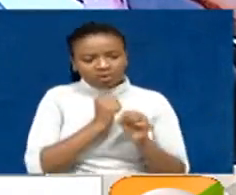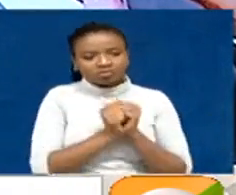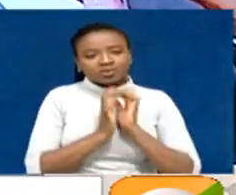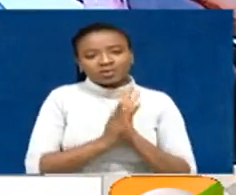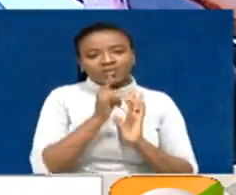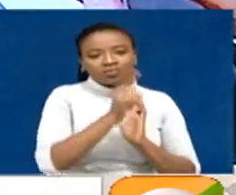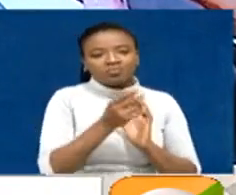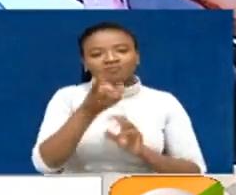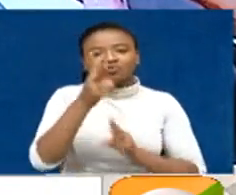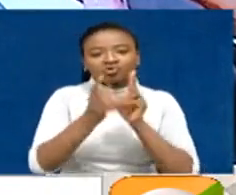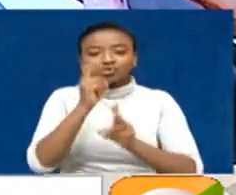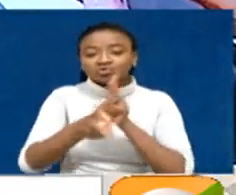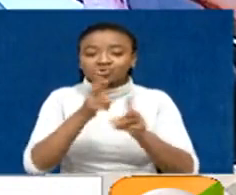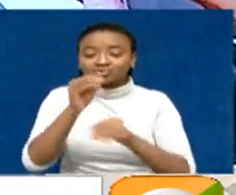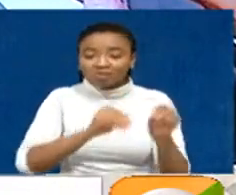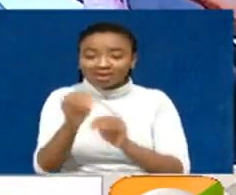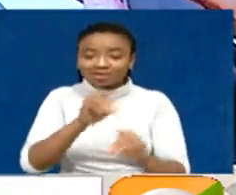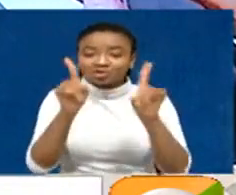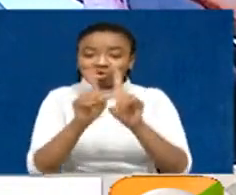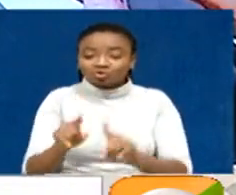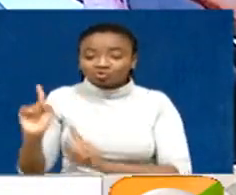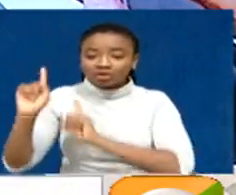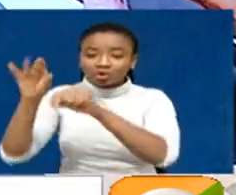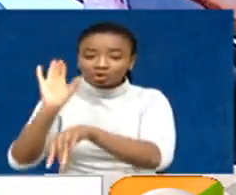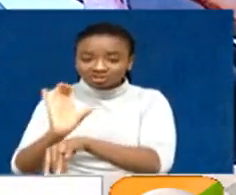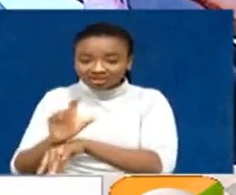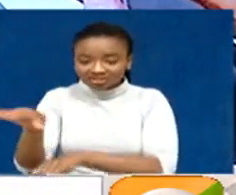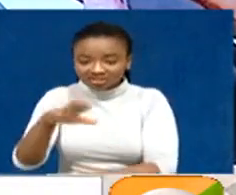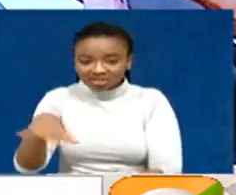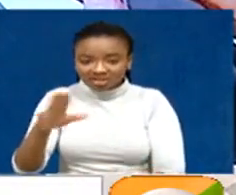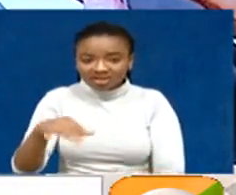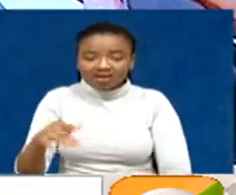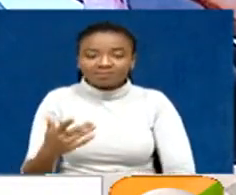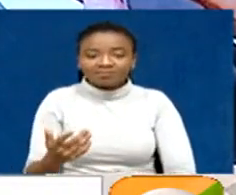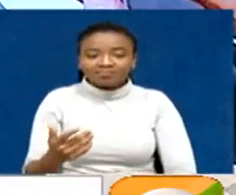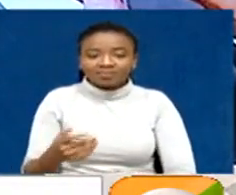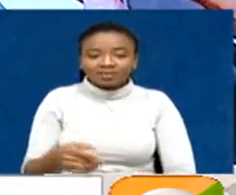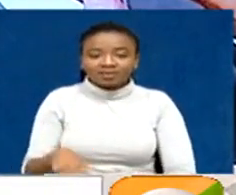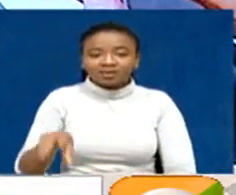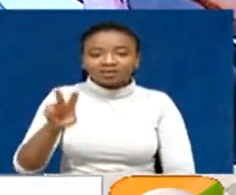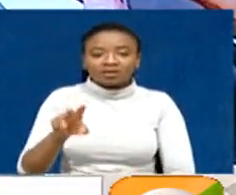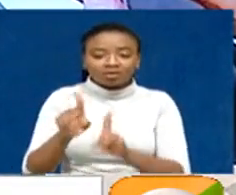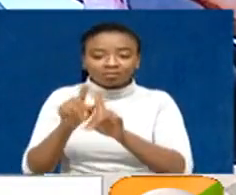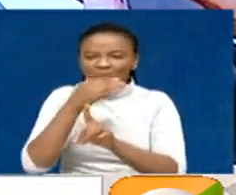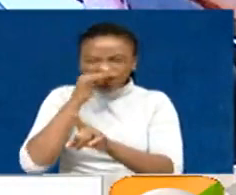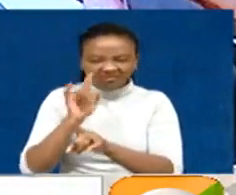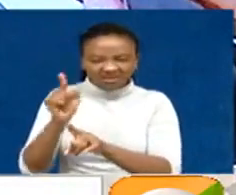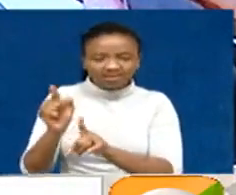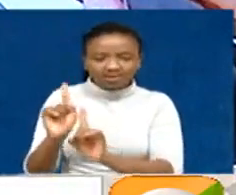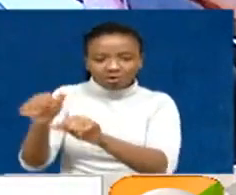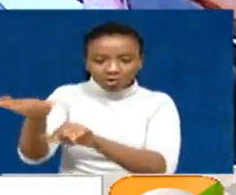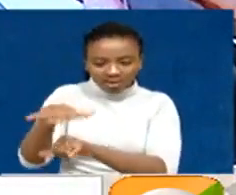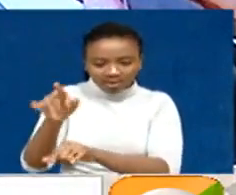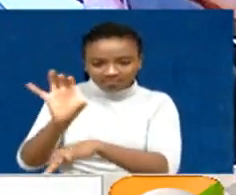election. Speaking elsewhere in Eldoret, where he attended a church service in Huruma, ANC leader Musalia Mudavadi called for a crackdown